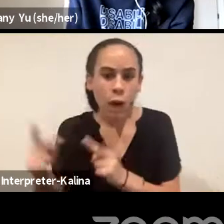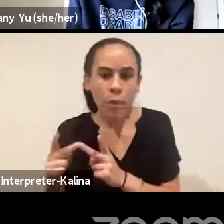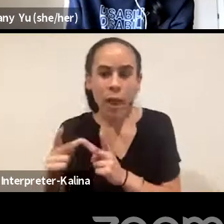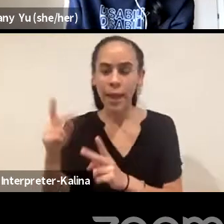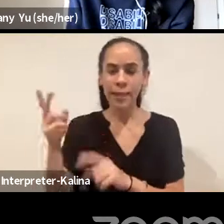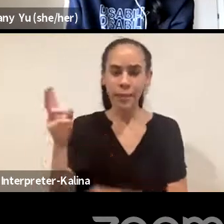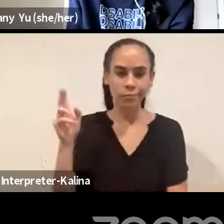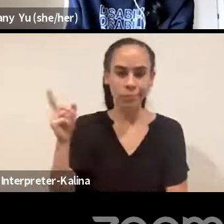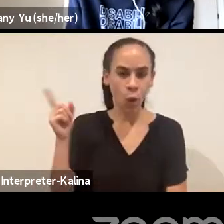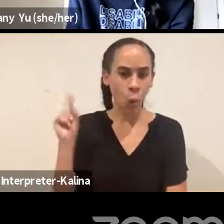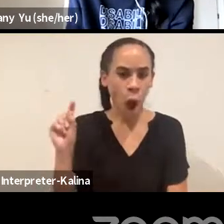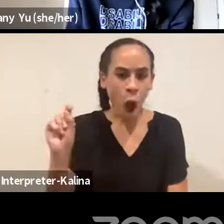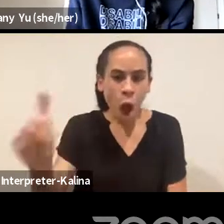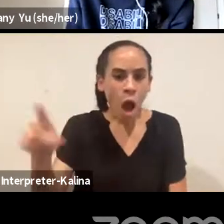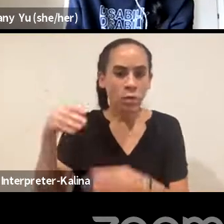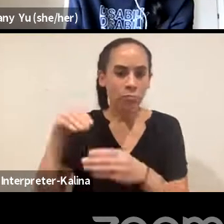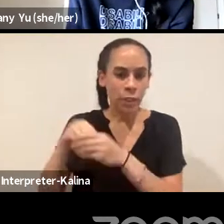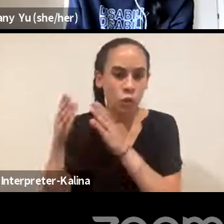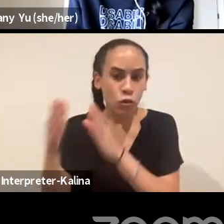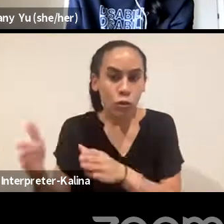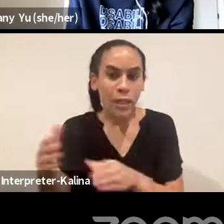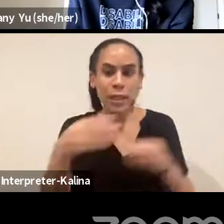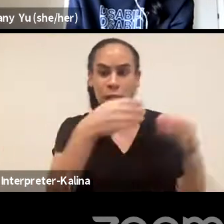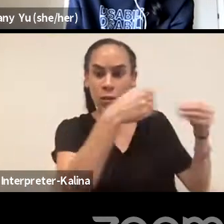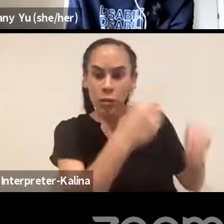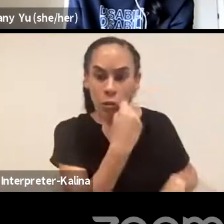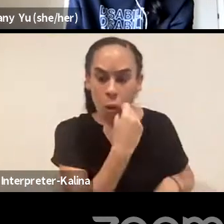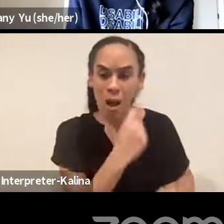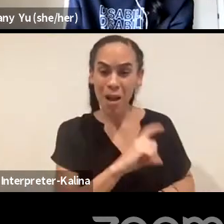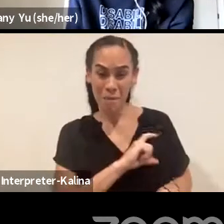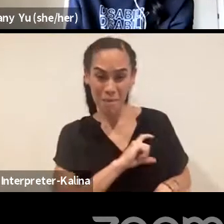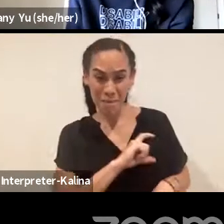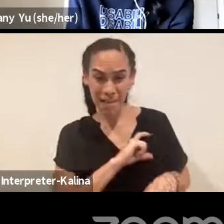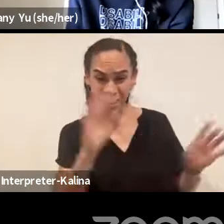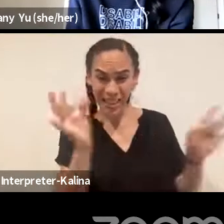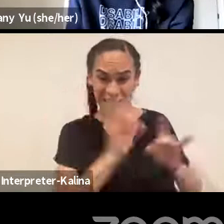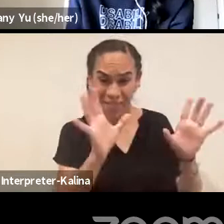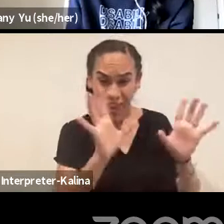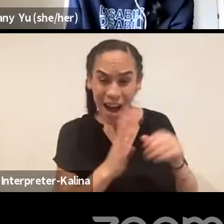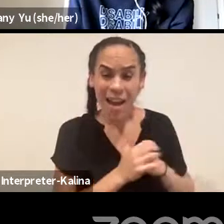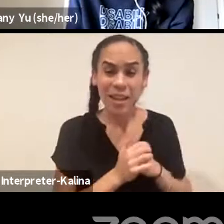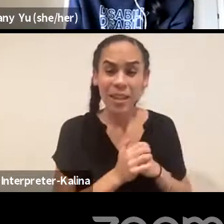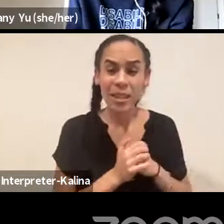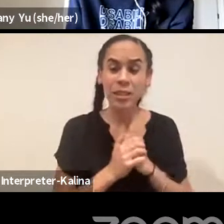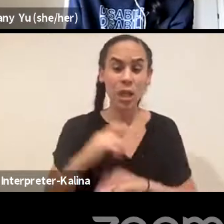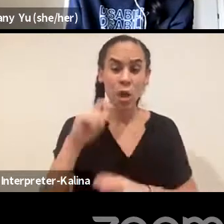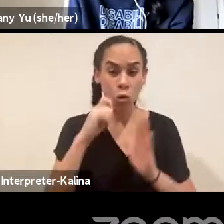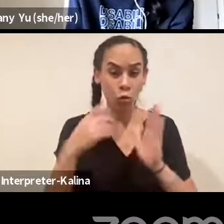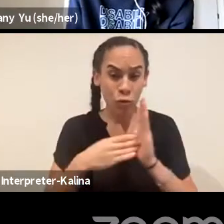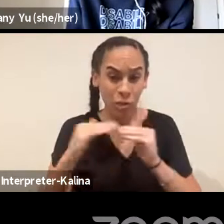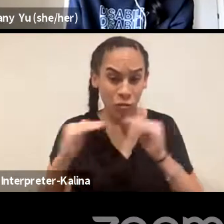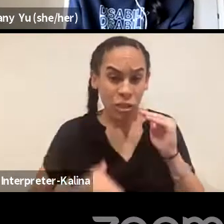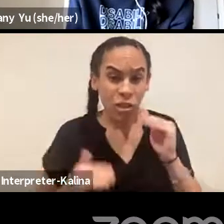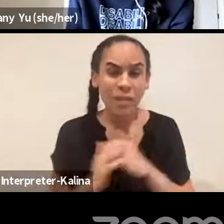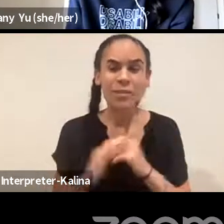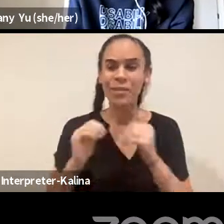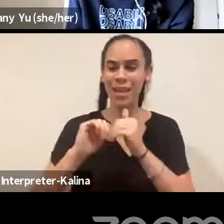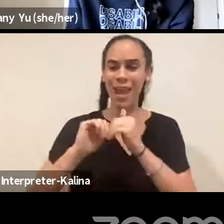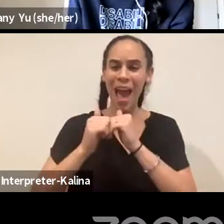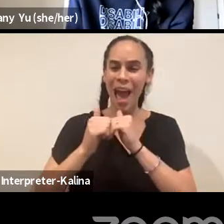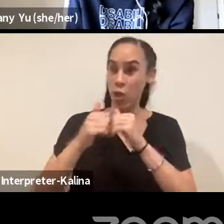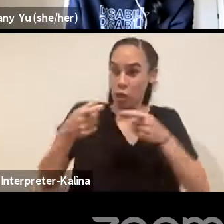it's in the store, whether it's like, police violence or racial injustice, or, how can you, in that